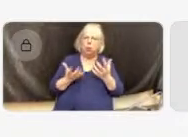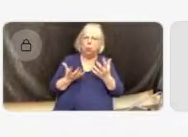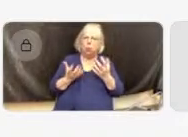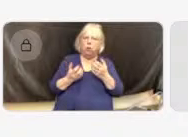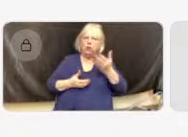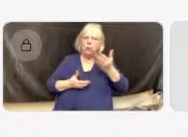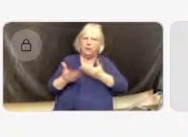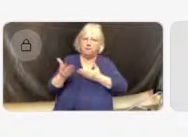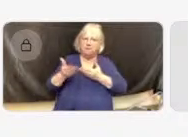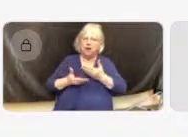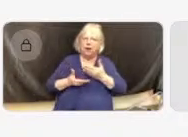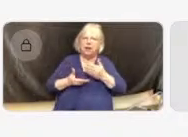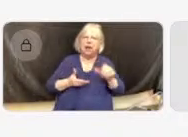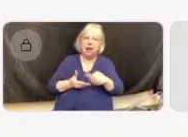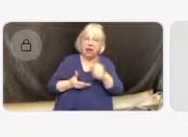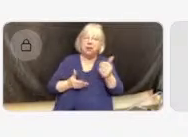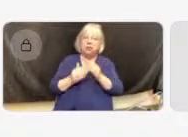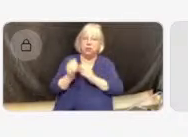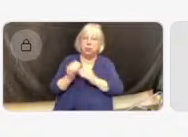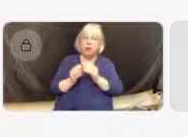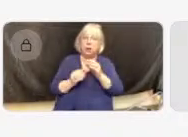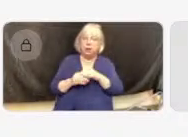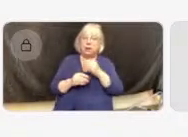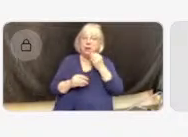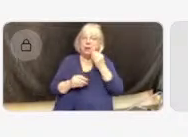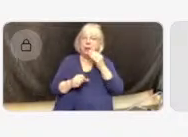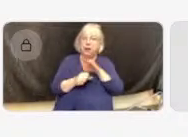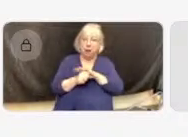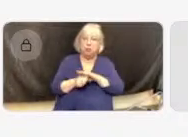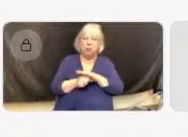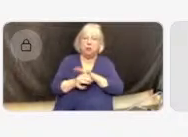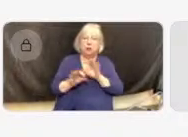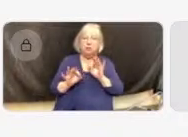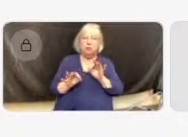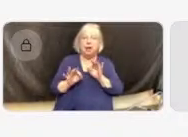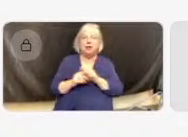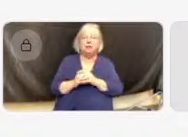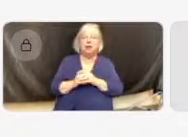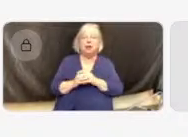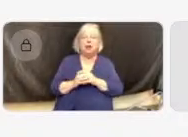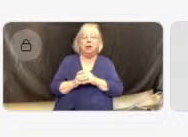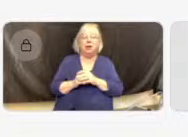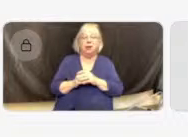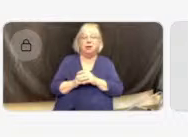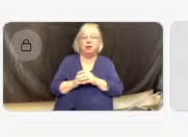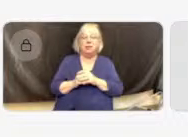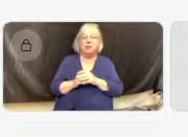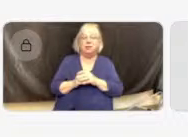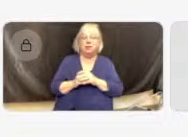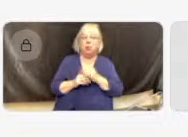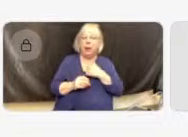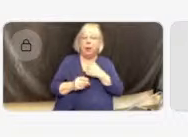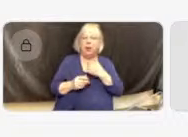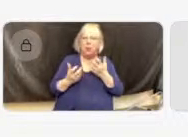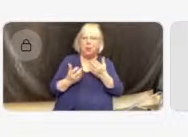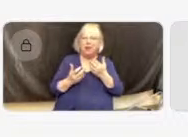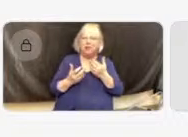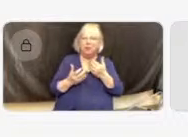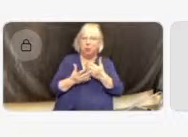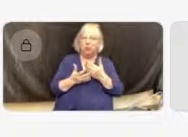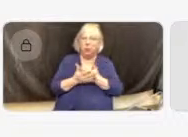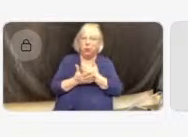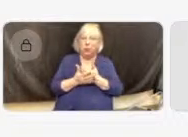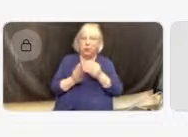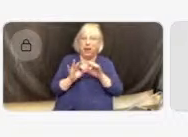invite others to build in the neighborhood, grow the neighborhood, bring families. We've had new families coming in with